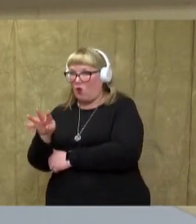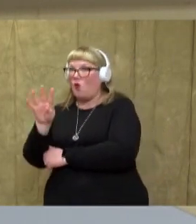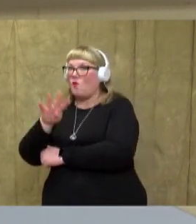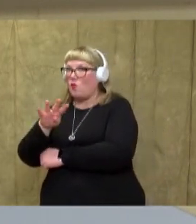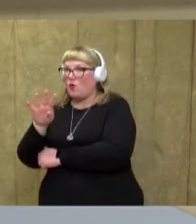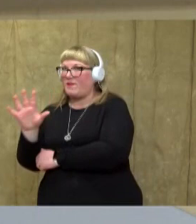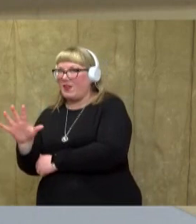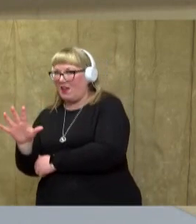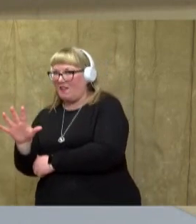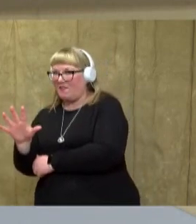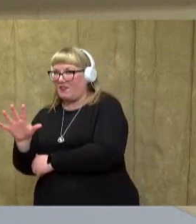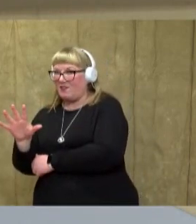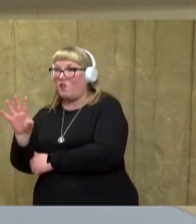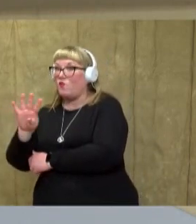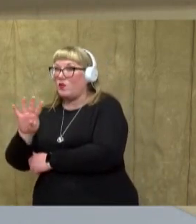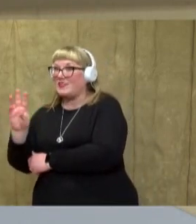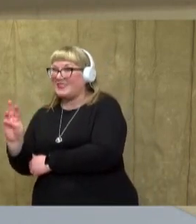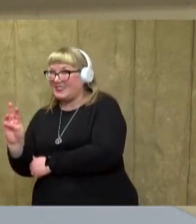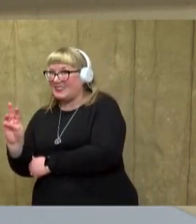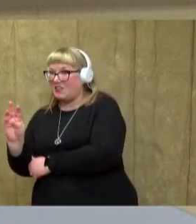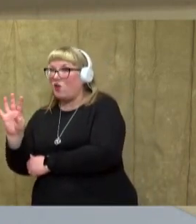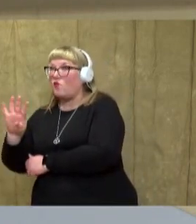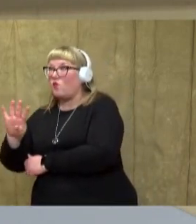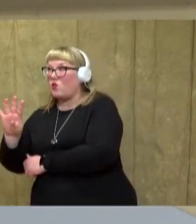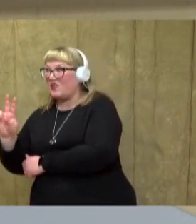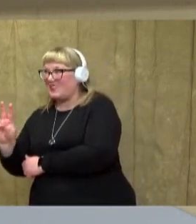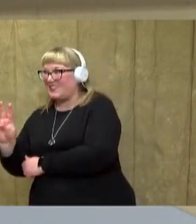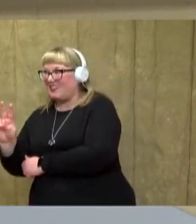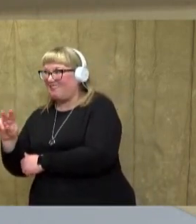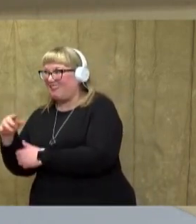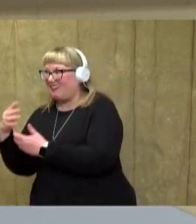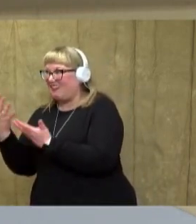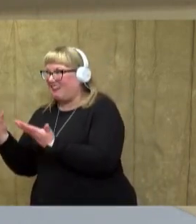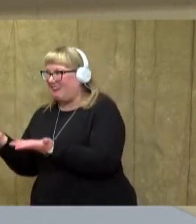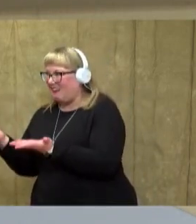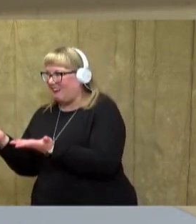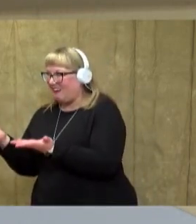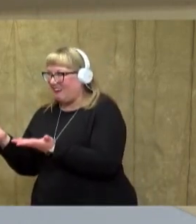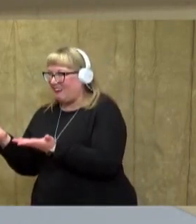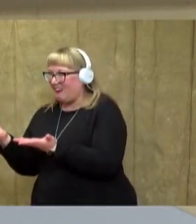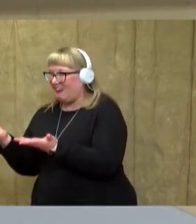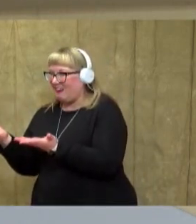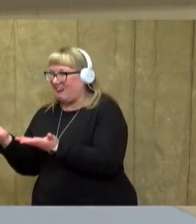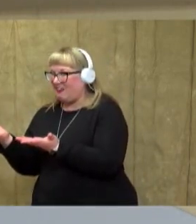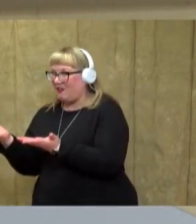44, 45, 46, 47,